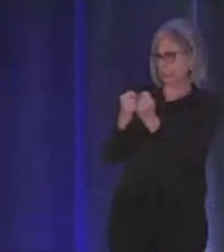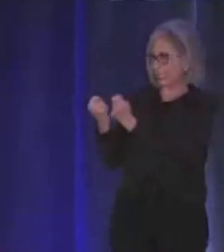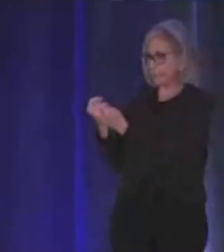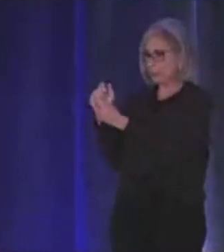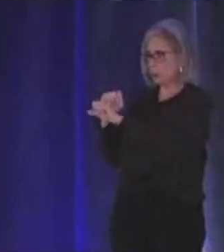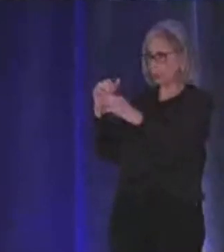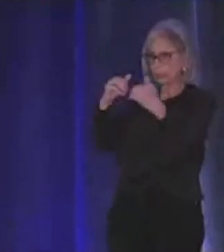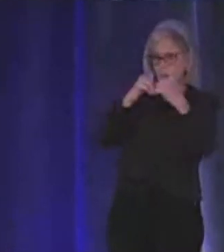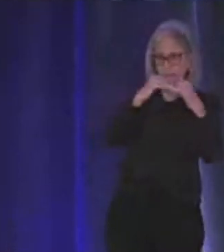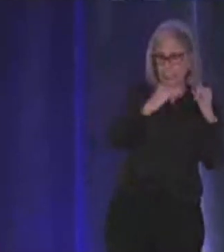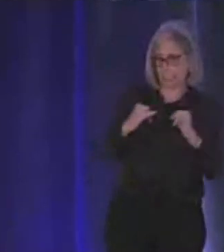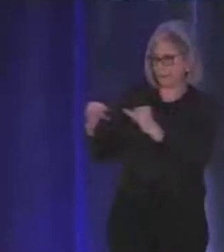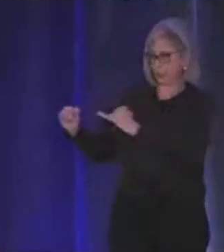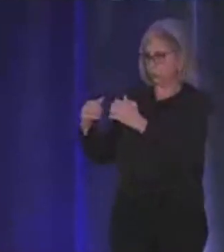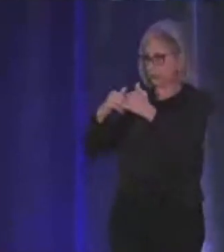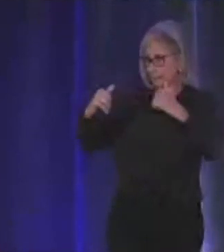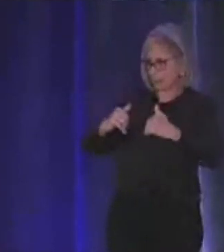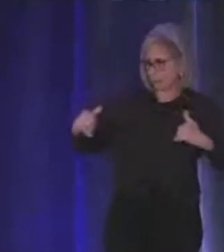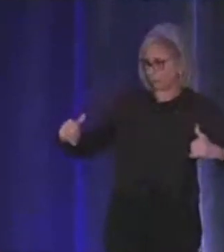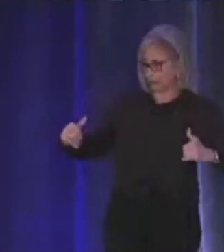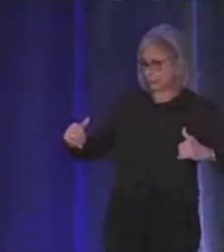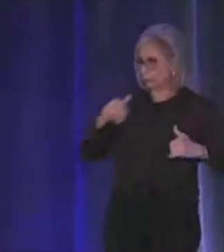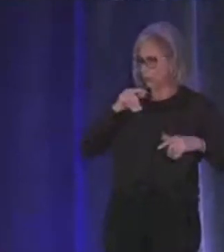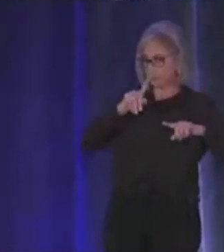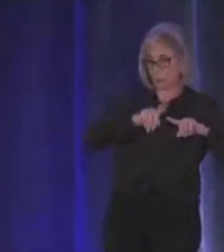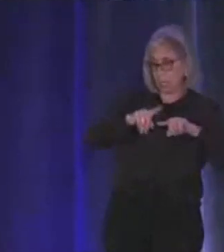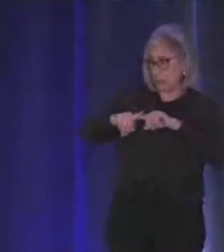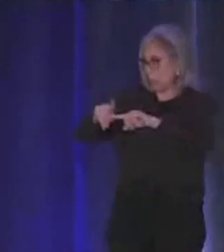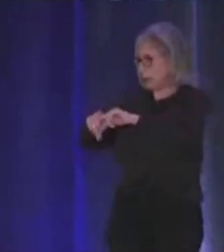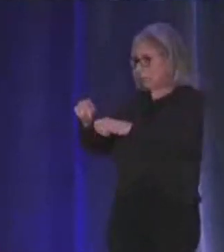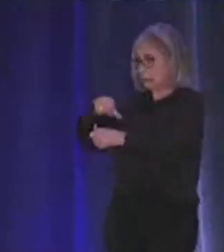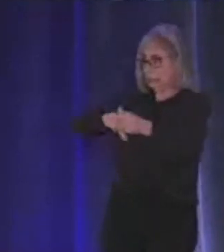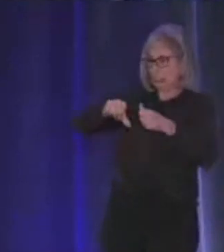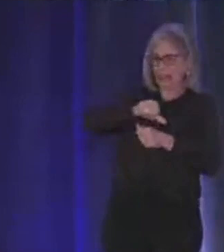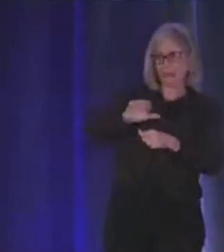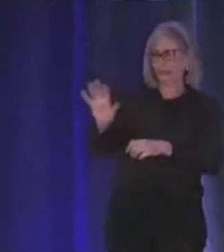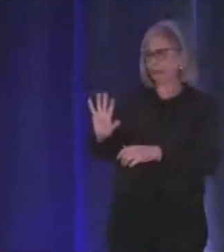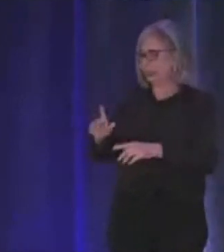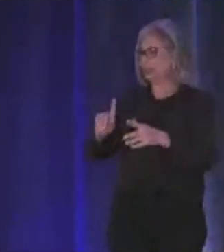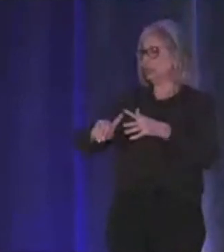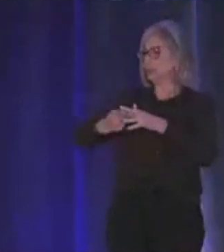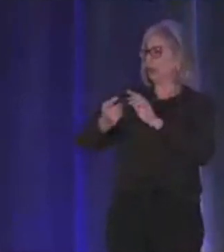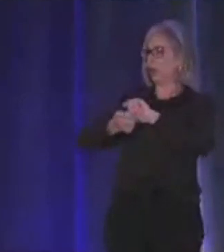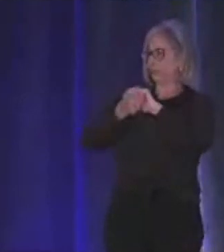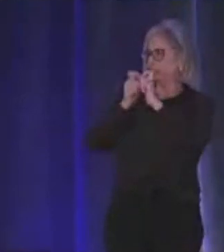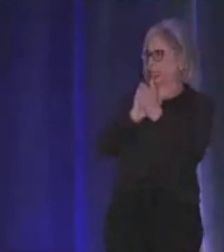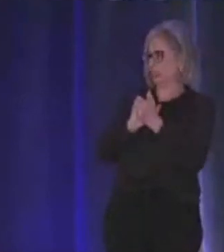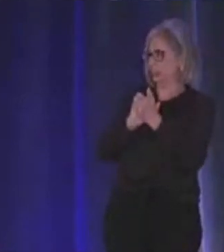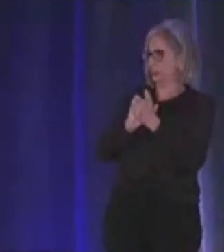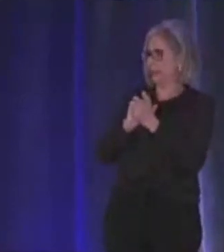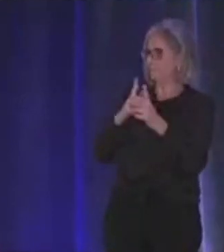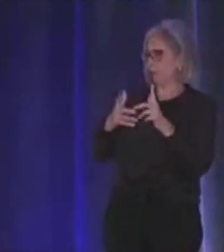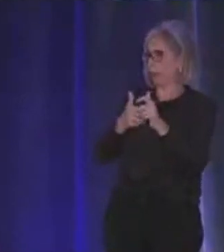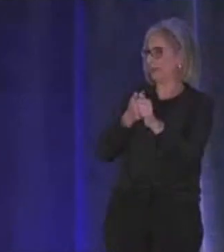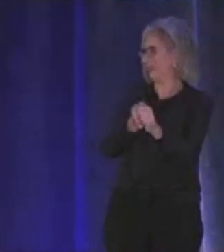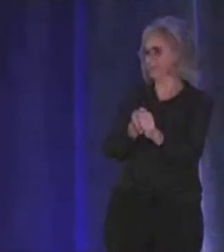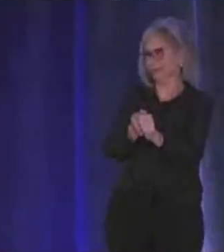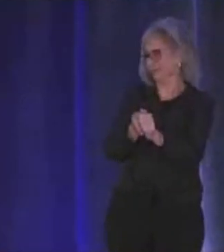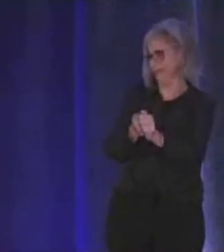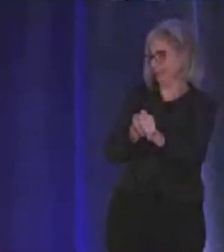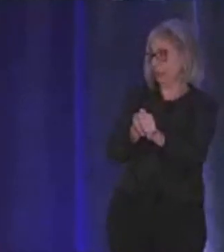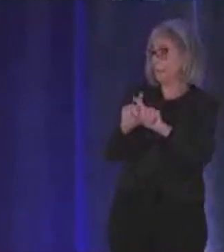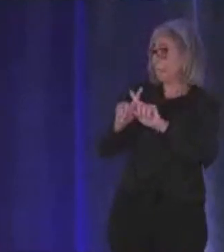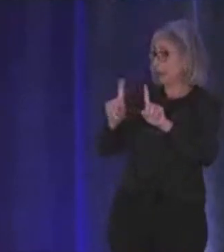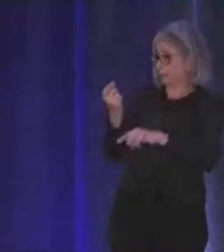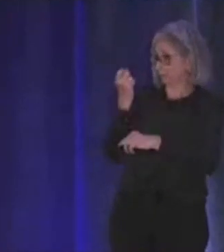working separately and they don't have to depend on each other in order to deploy their changes and to make updates.